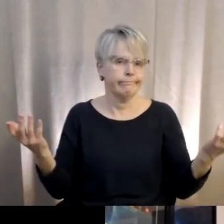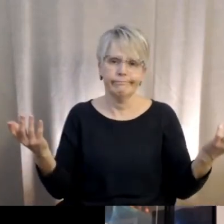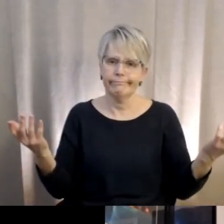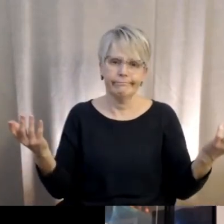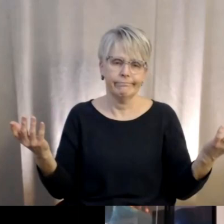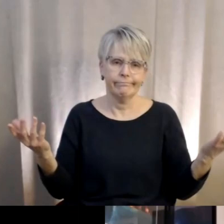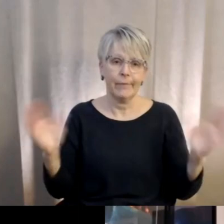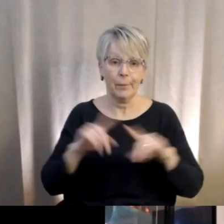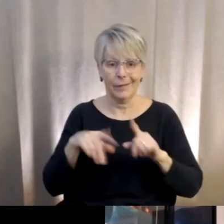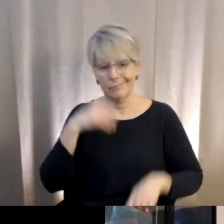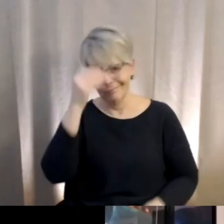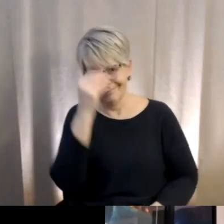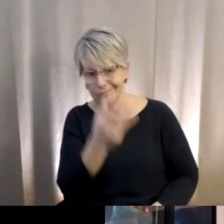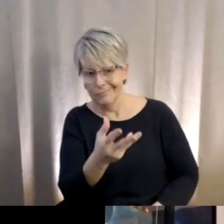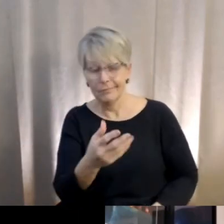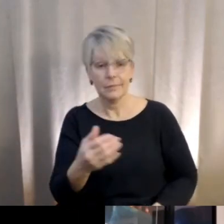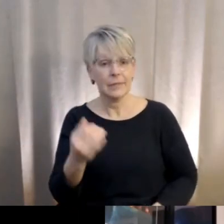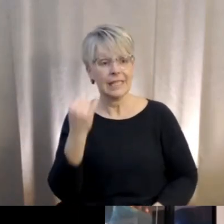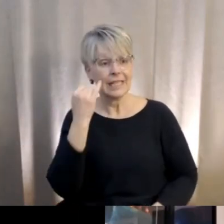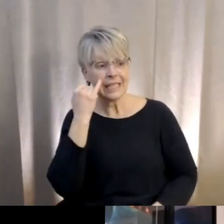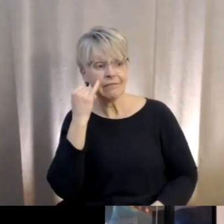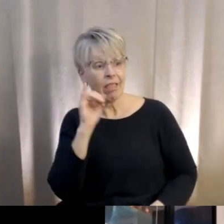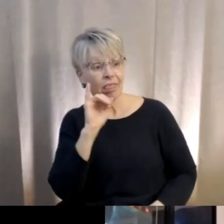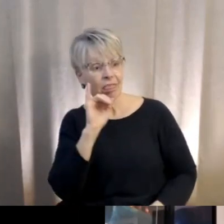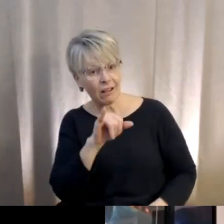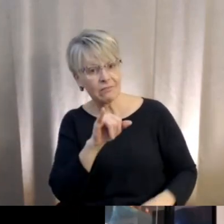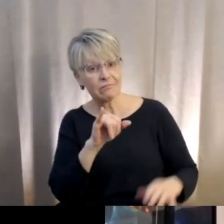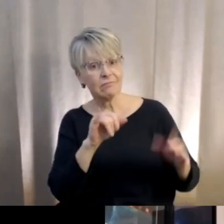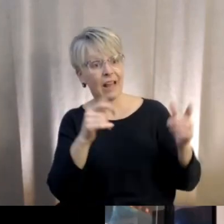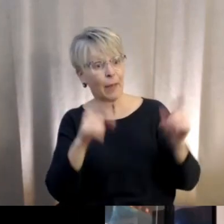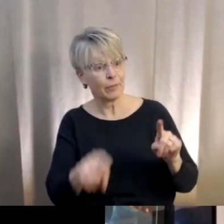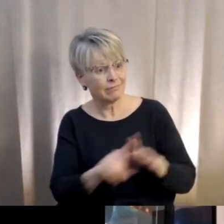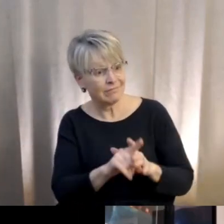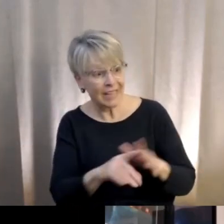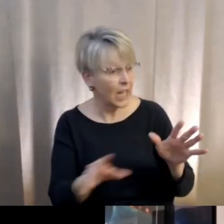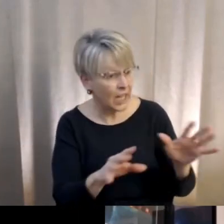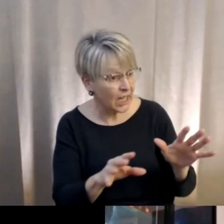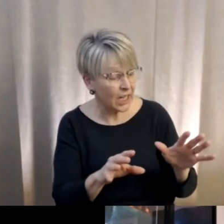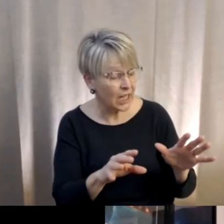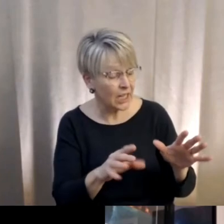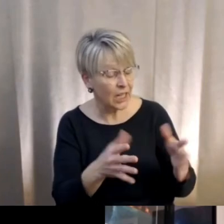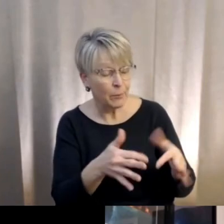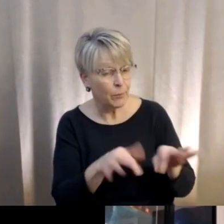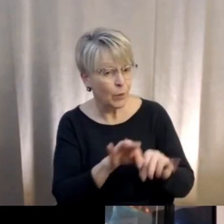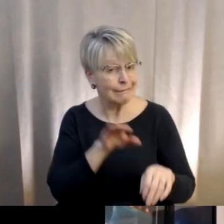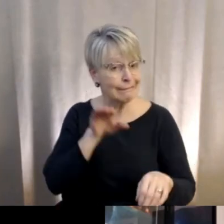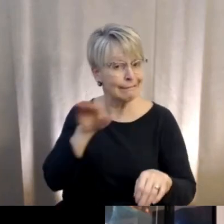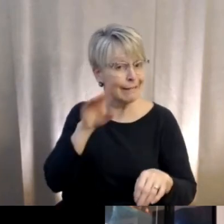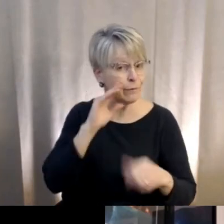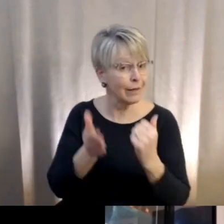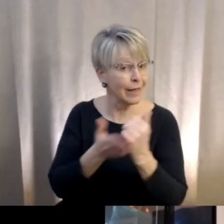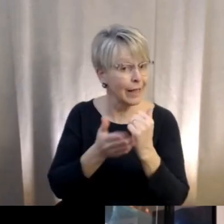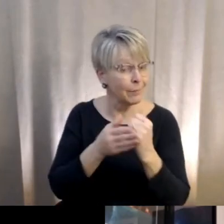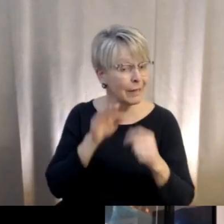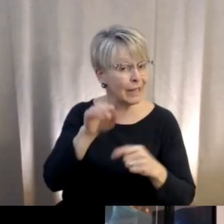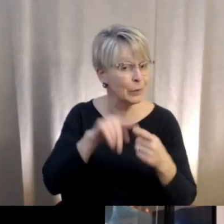tell you is that if and when those types of things come up, the number one place to get assistance with or